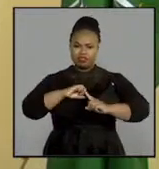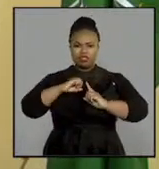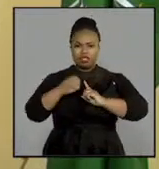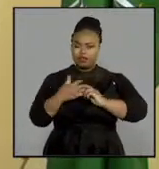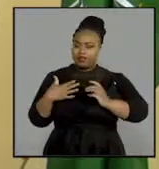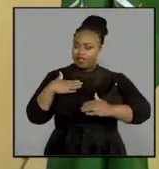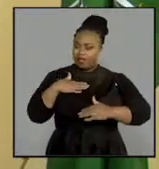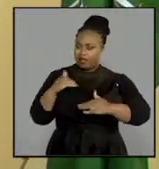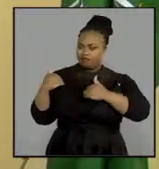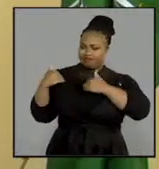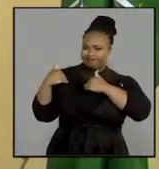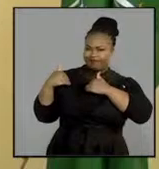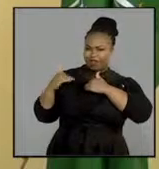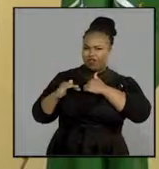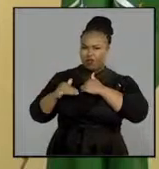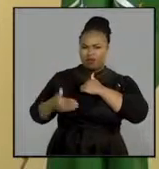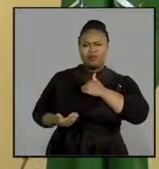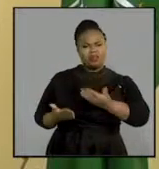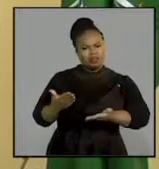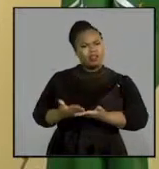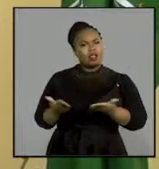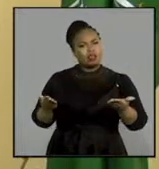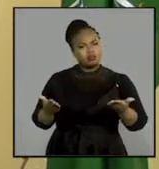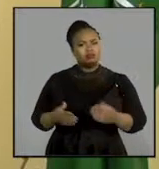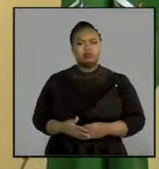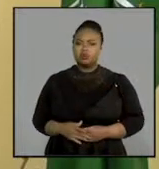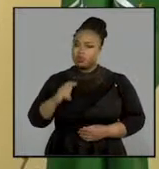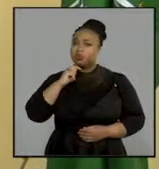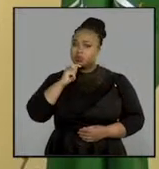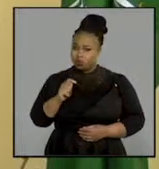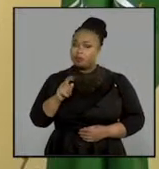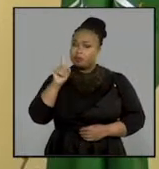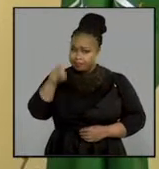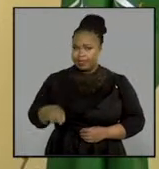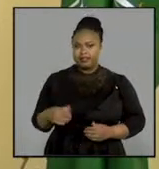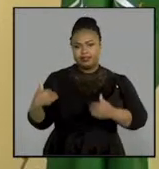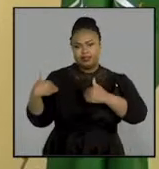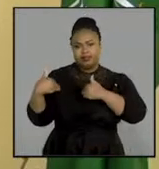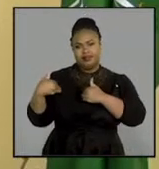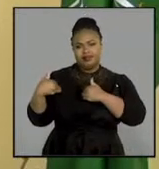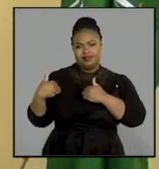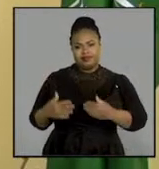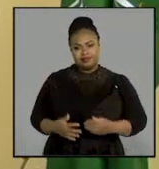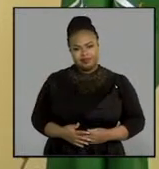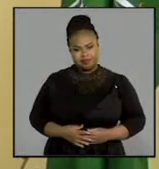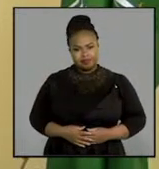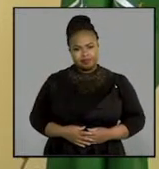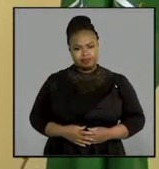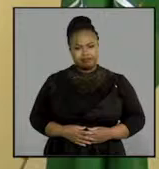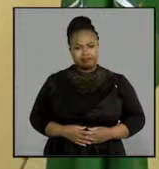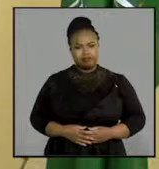women feel safe and are indeed safe.